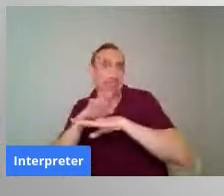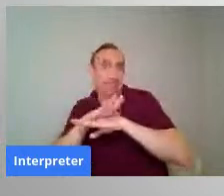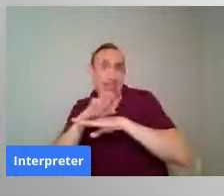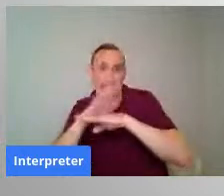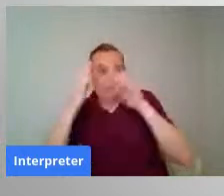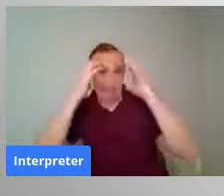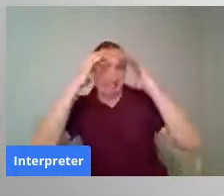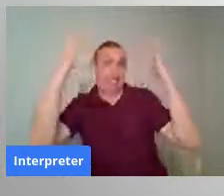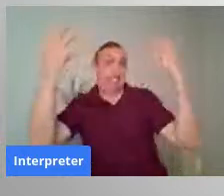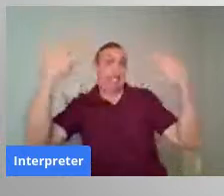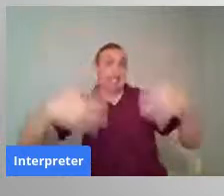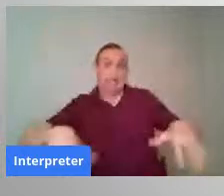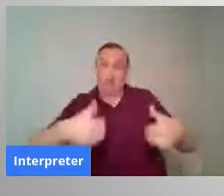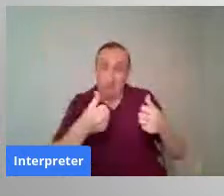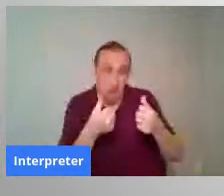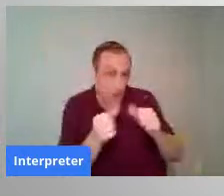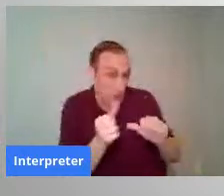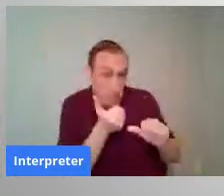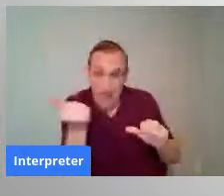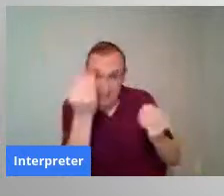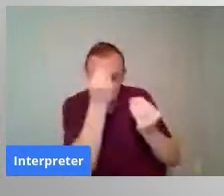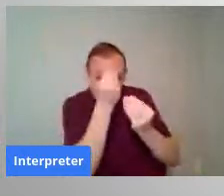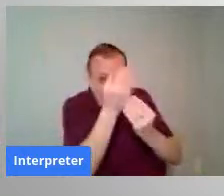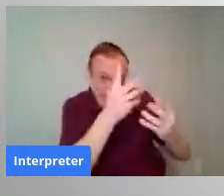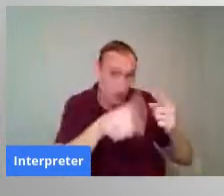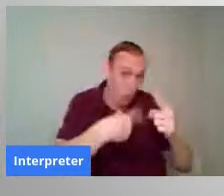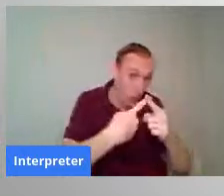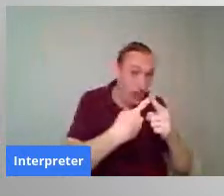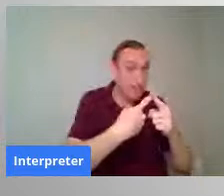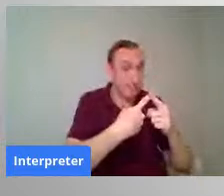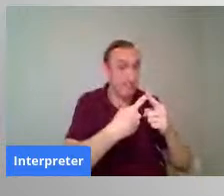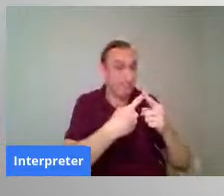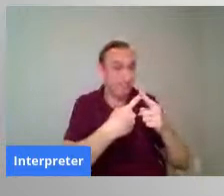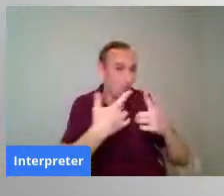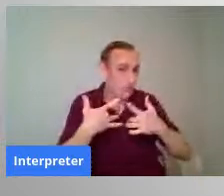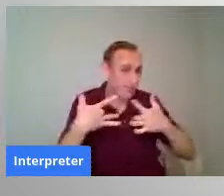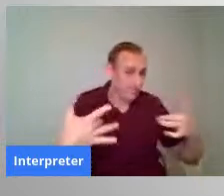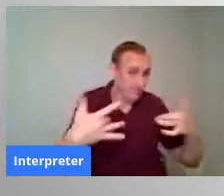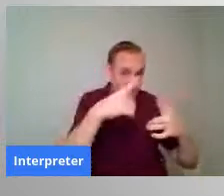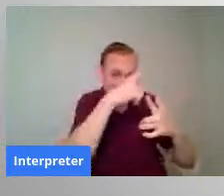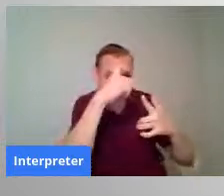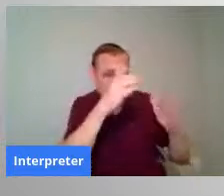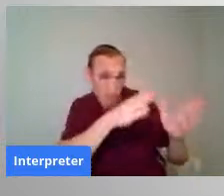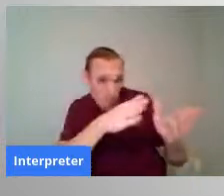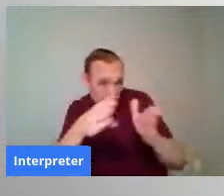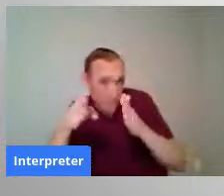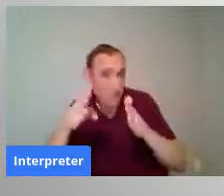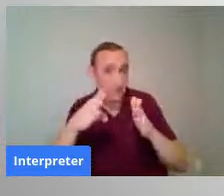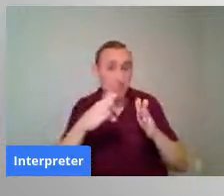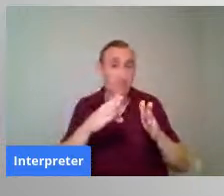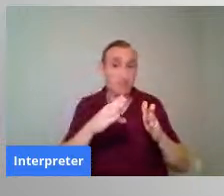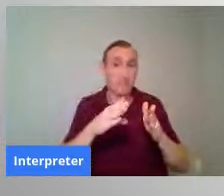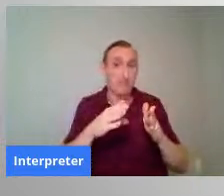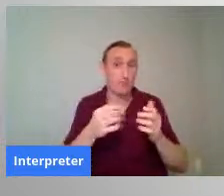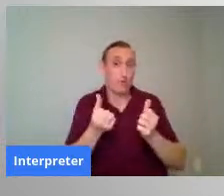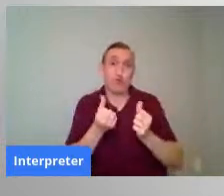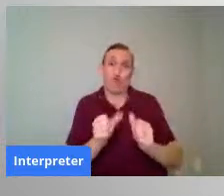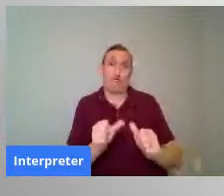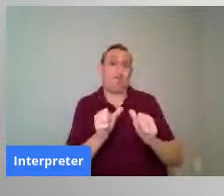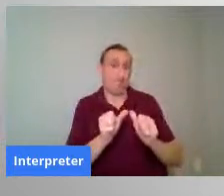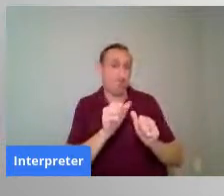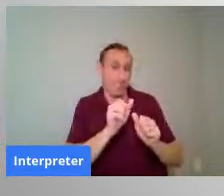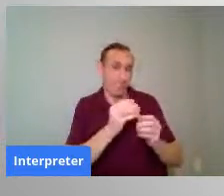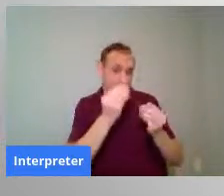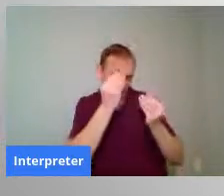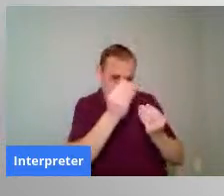we are trying to get it out as soon as possible. We have designated what we think would be the dates for the enrichment and summer